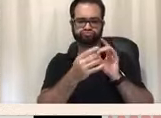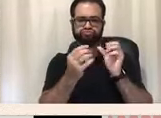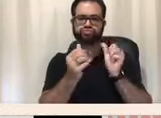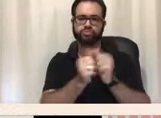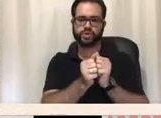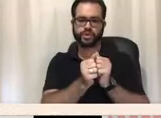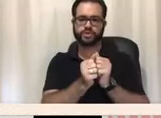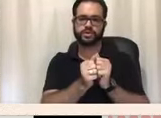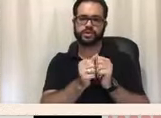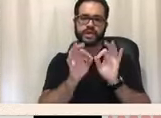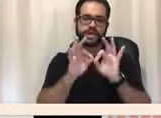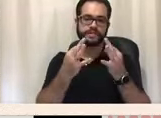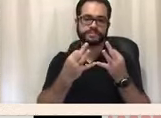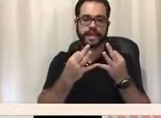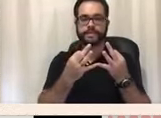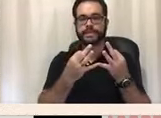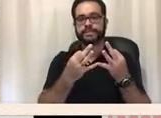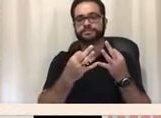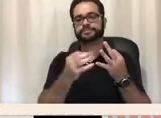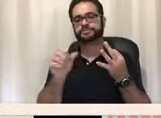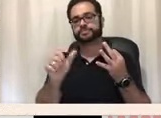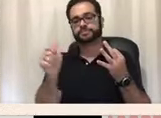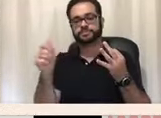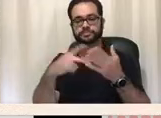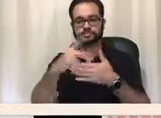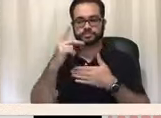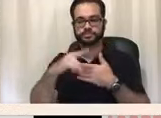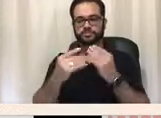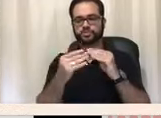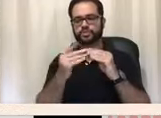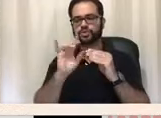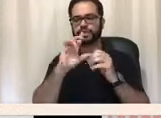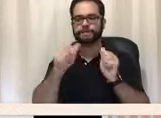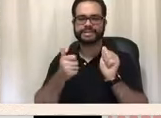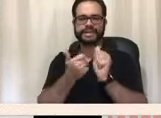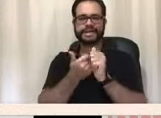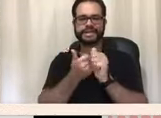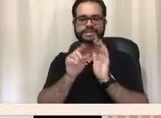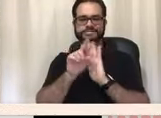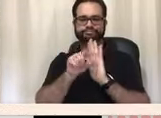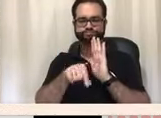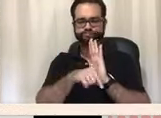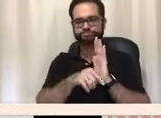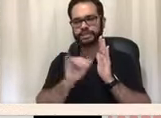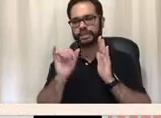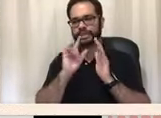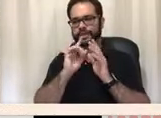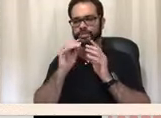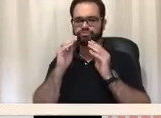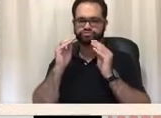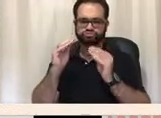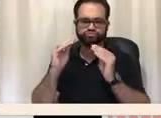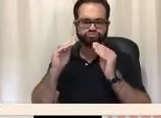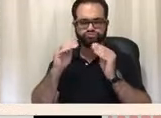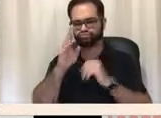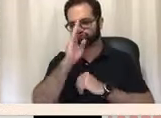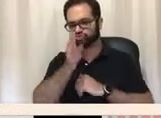families. Our other projects are more behind the scenes, training school districts directly.